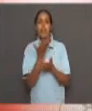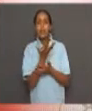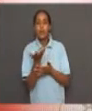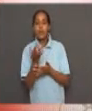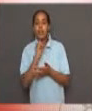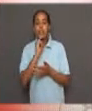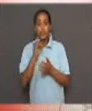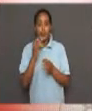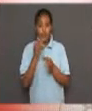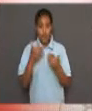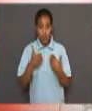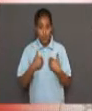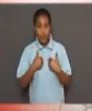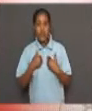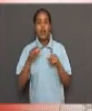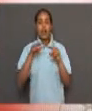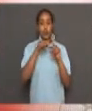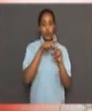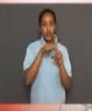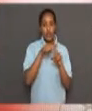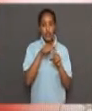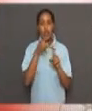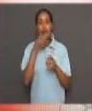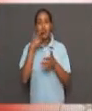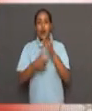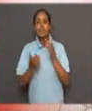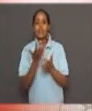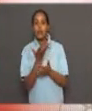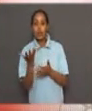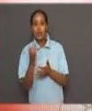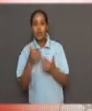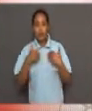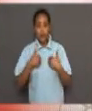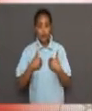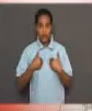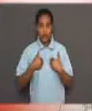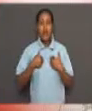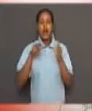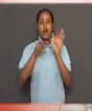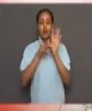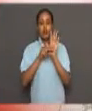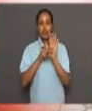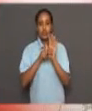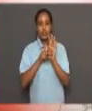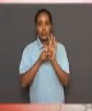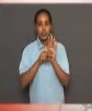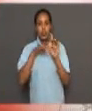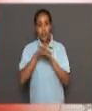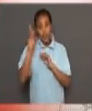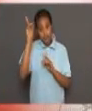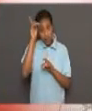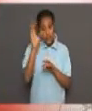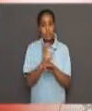is formed at the cathode and what substance is formed at the anode in a